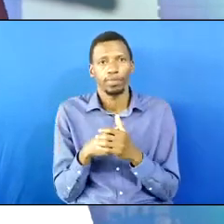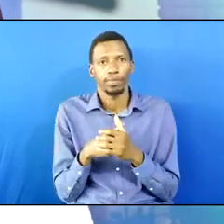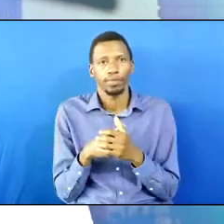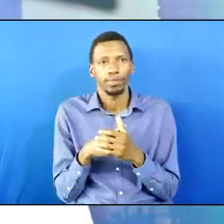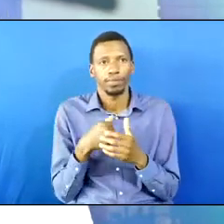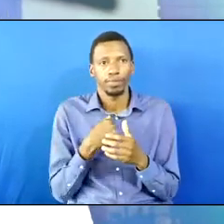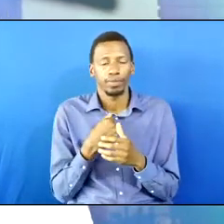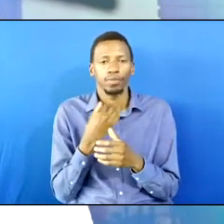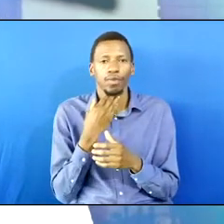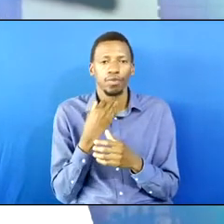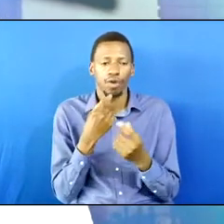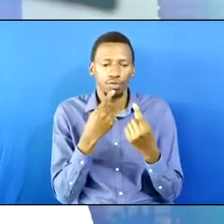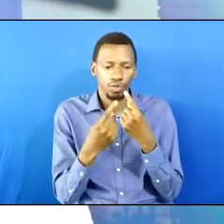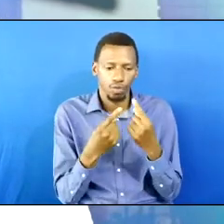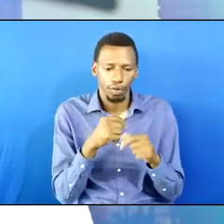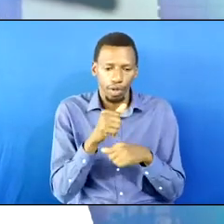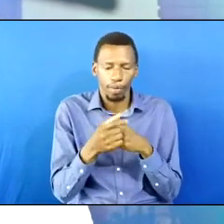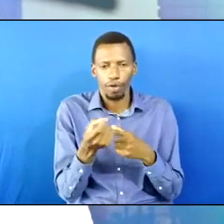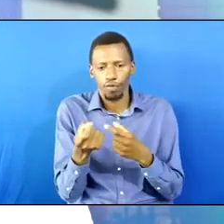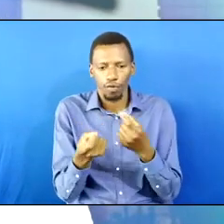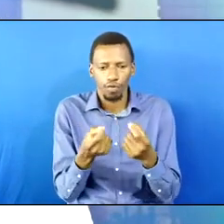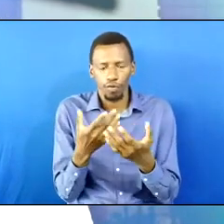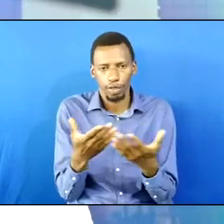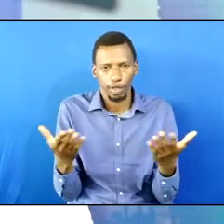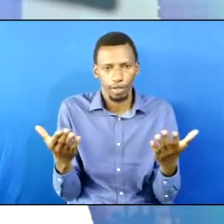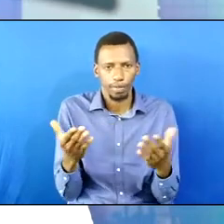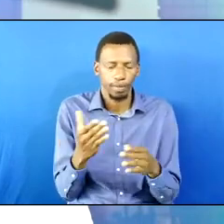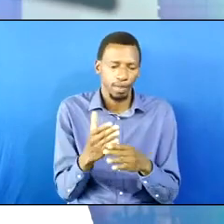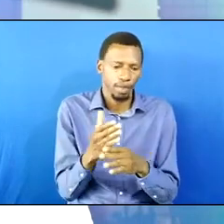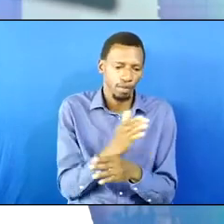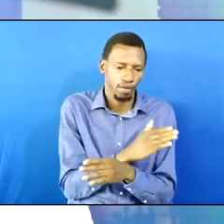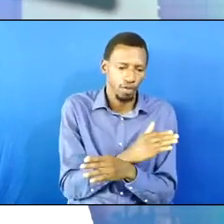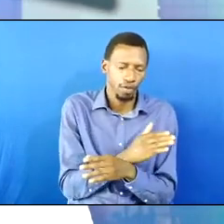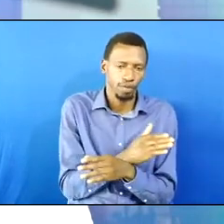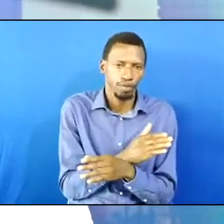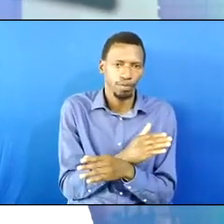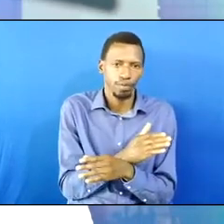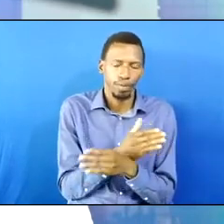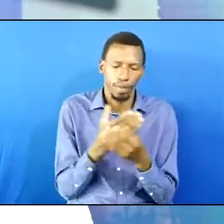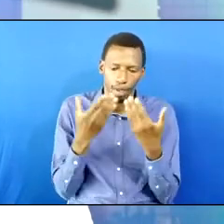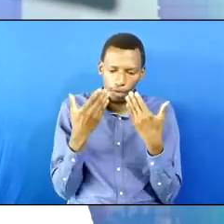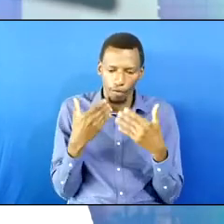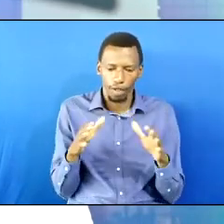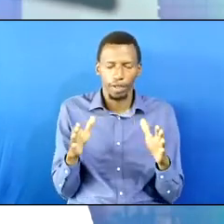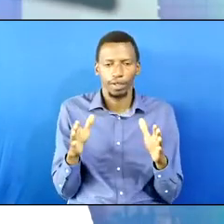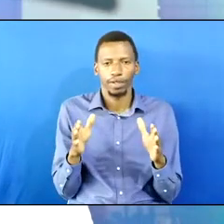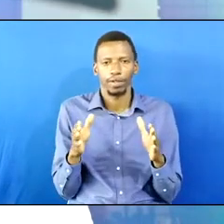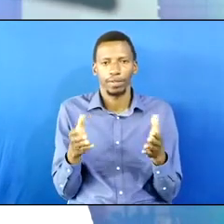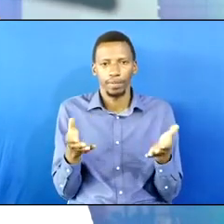I want to mention some few things before we come to the conclusion